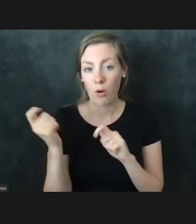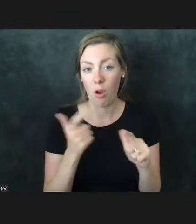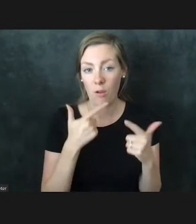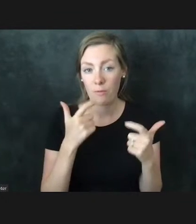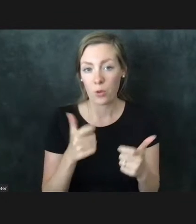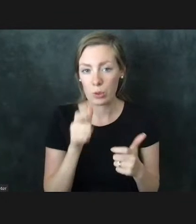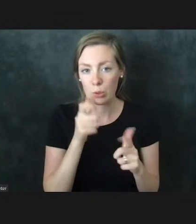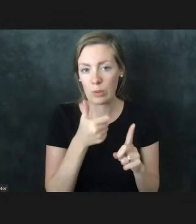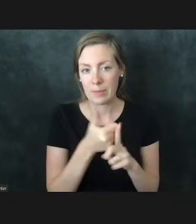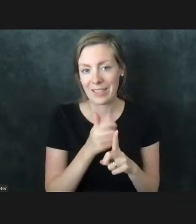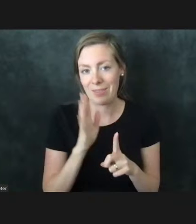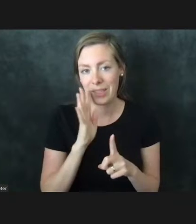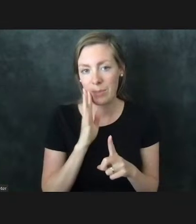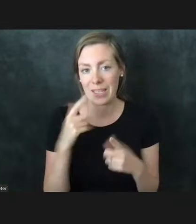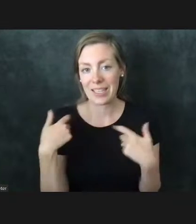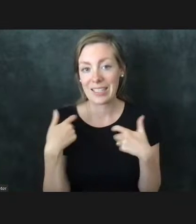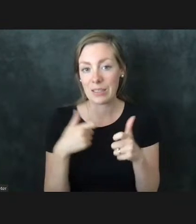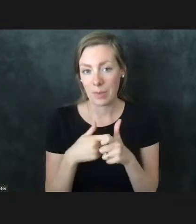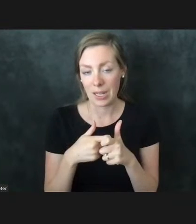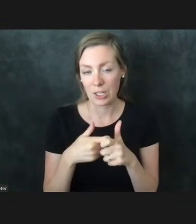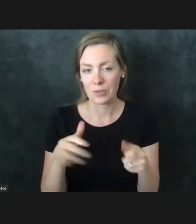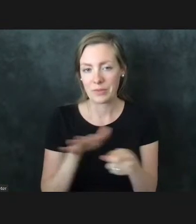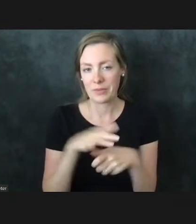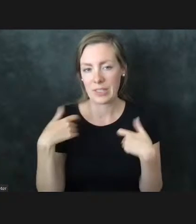Spanish-speaking viewers. Sylvia?